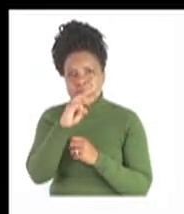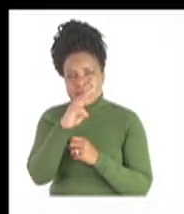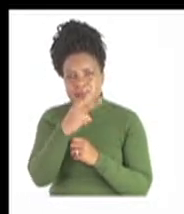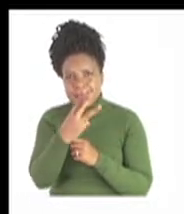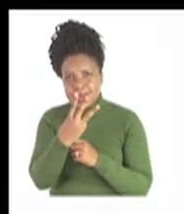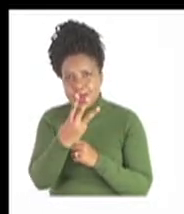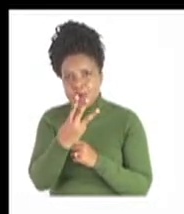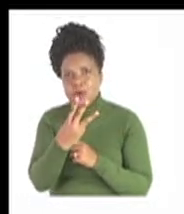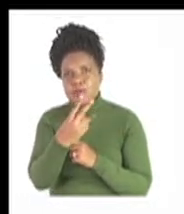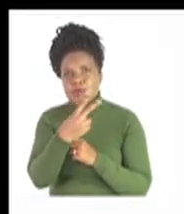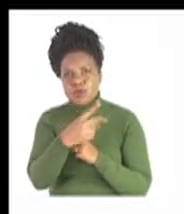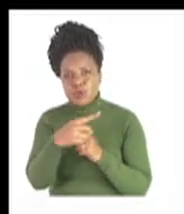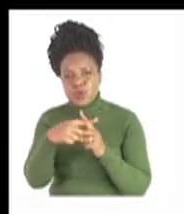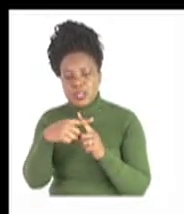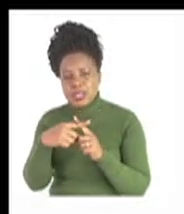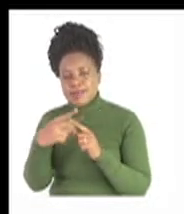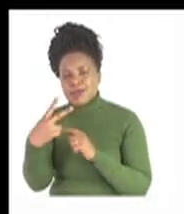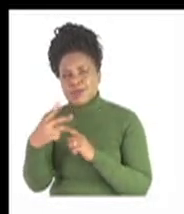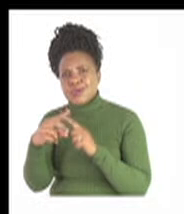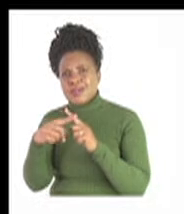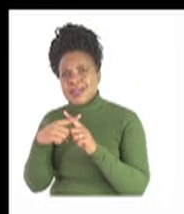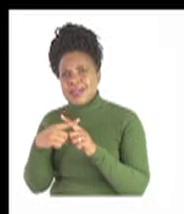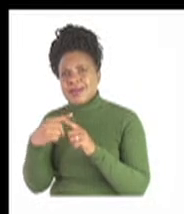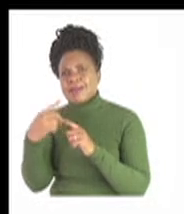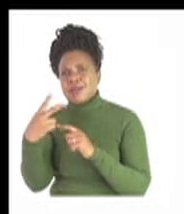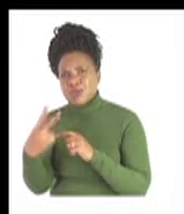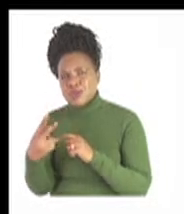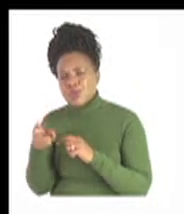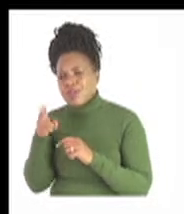8. 3 cube gives you 27. 4